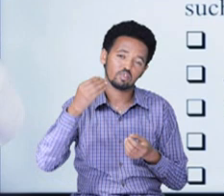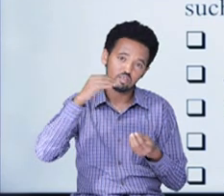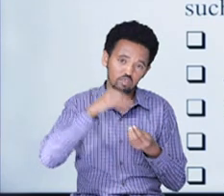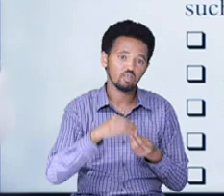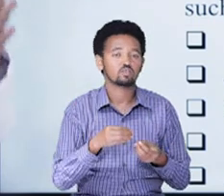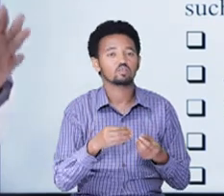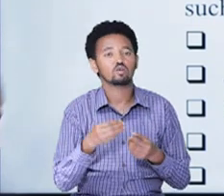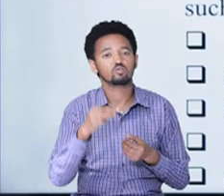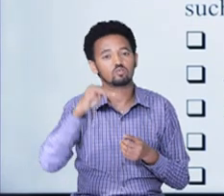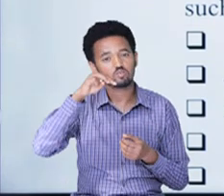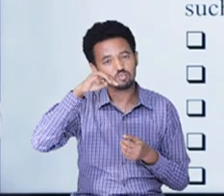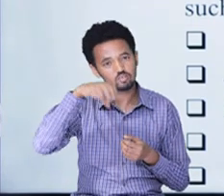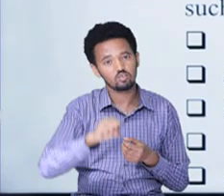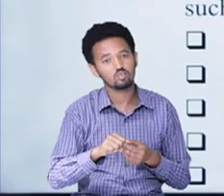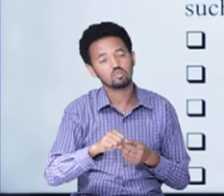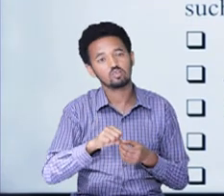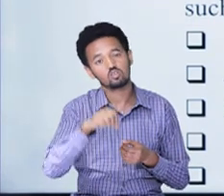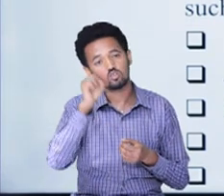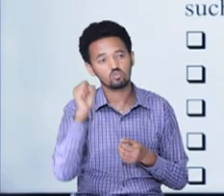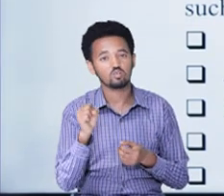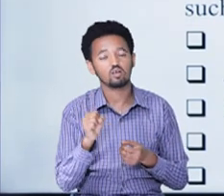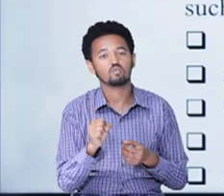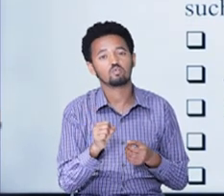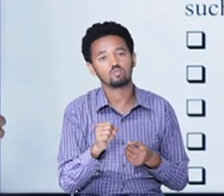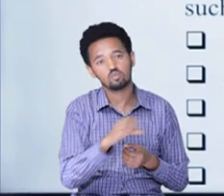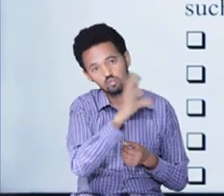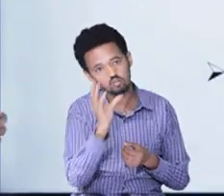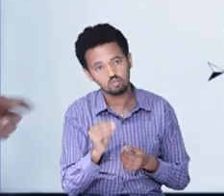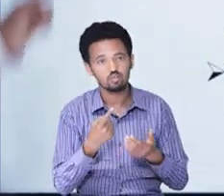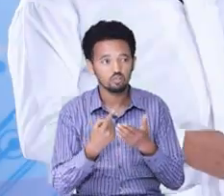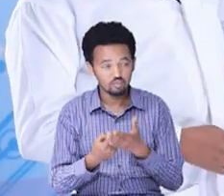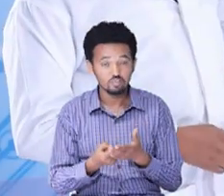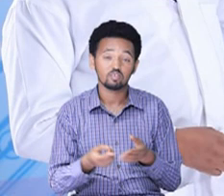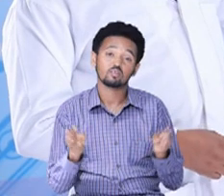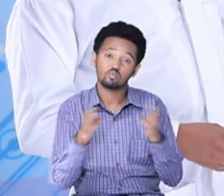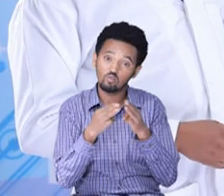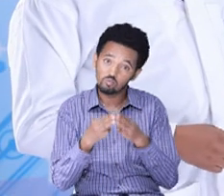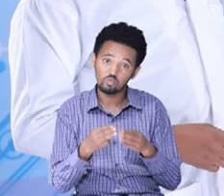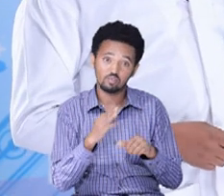learn abroad and involved in the Fifth Pan-Africanism Conference. This conference